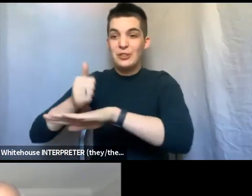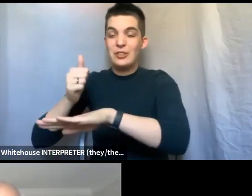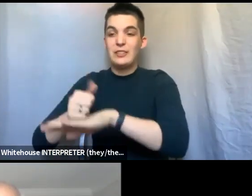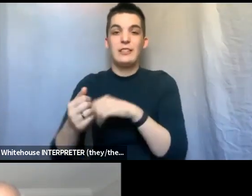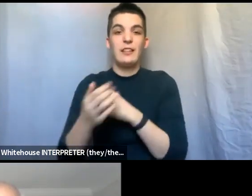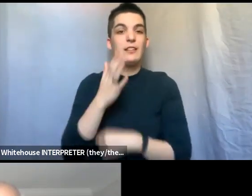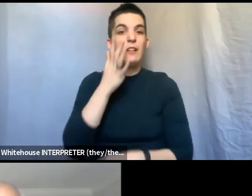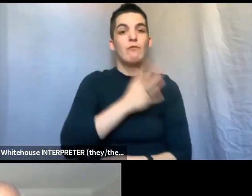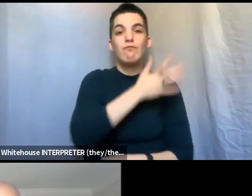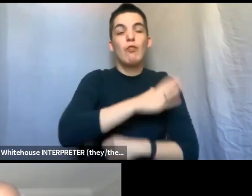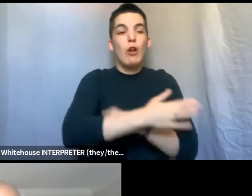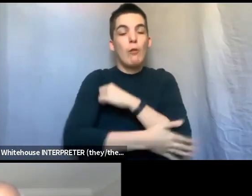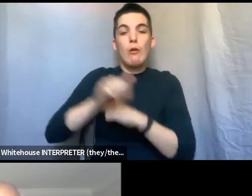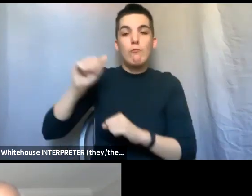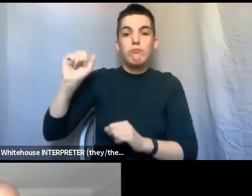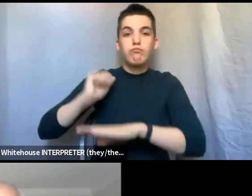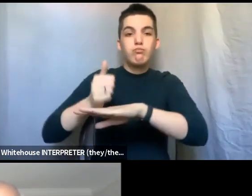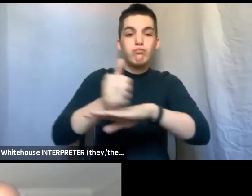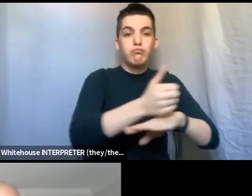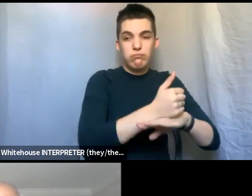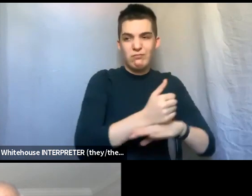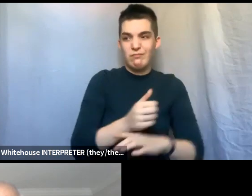was created in that year.